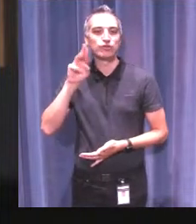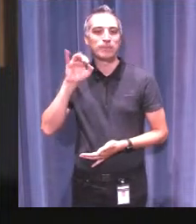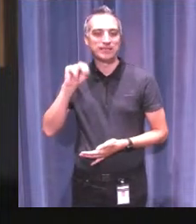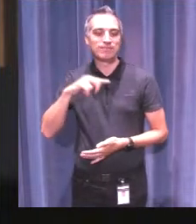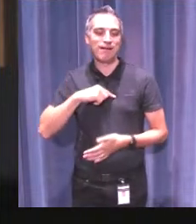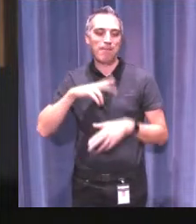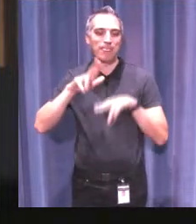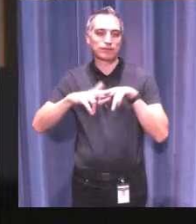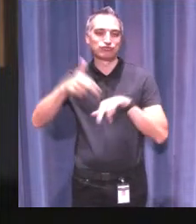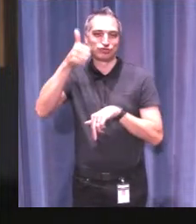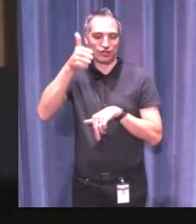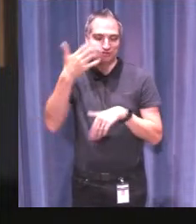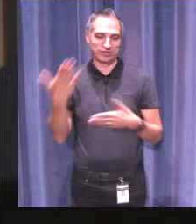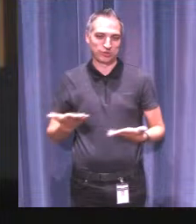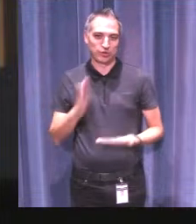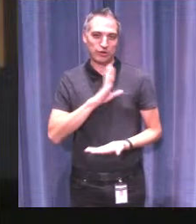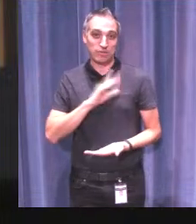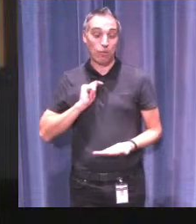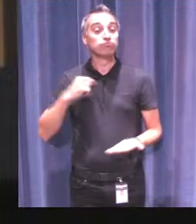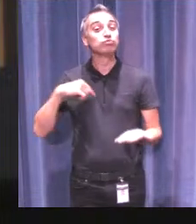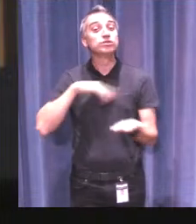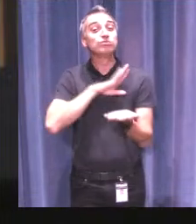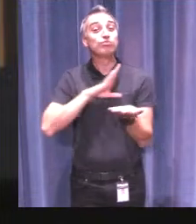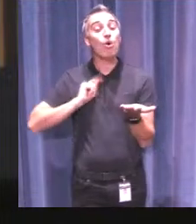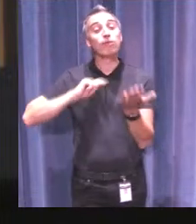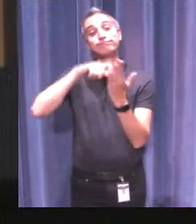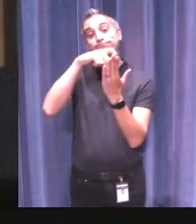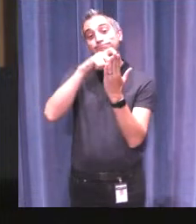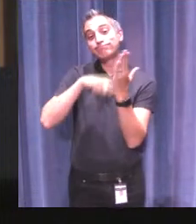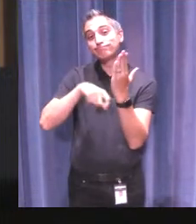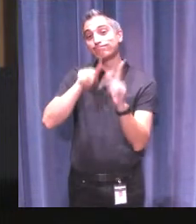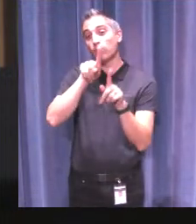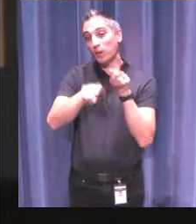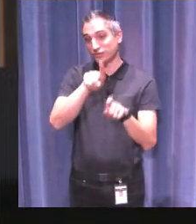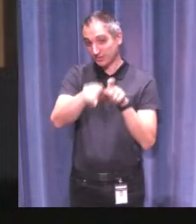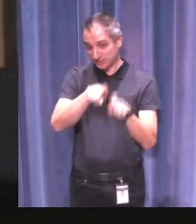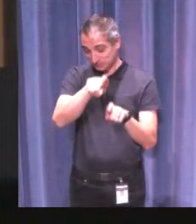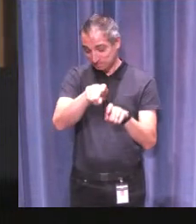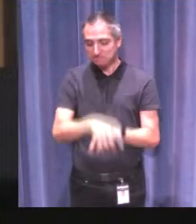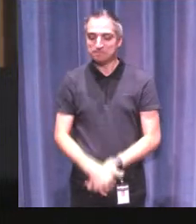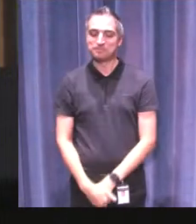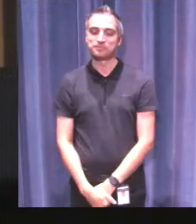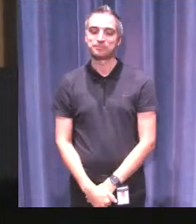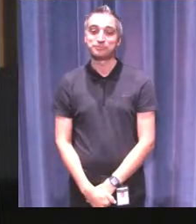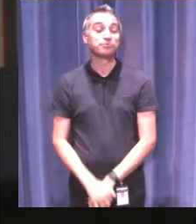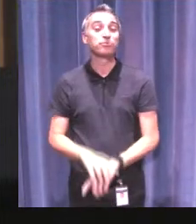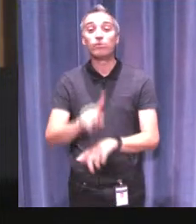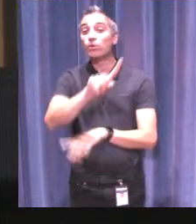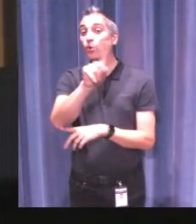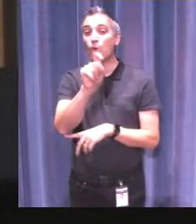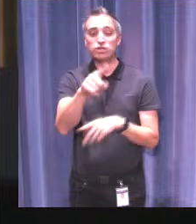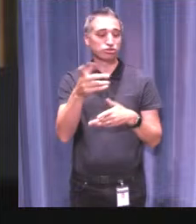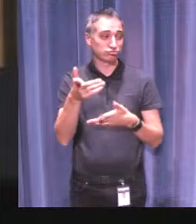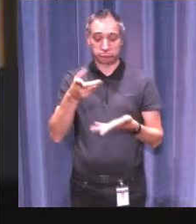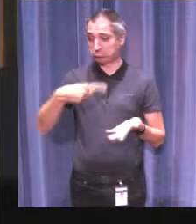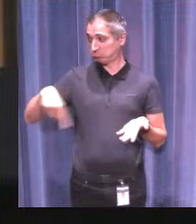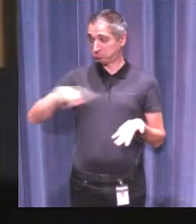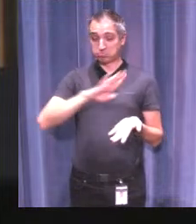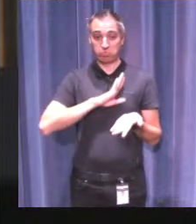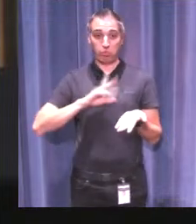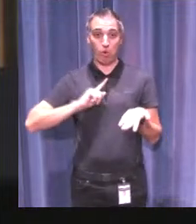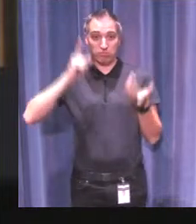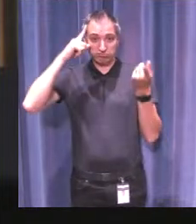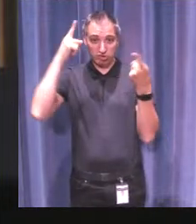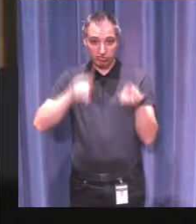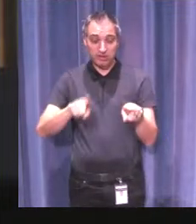of Trustees have created a list of questions that we will be asking you. The questions are pre-agreed by the board and